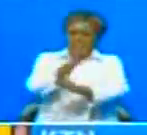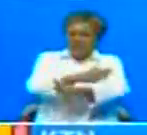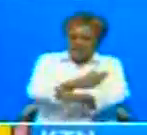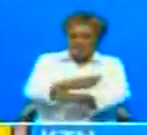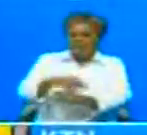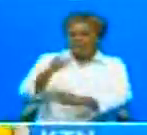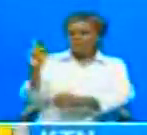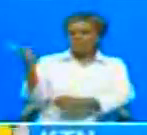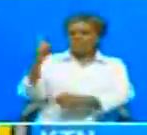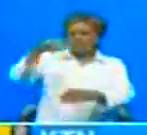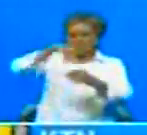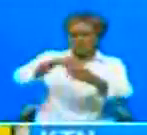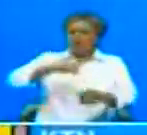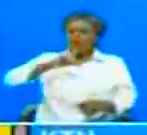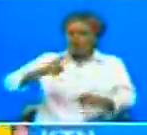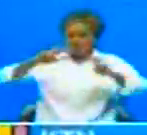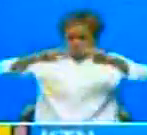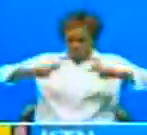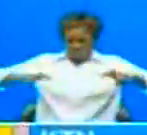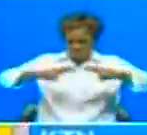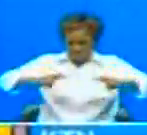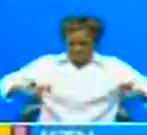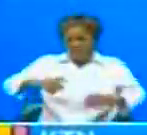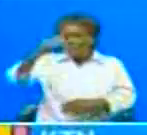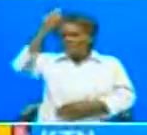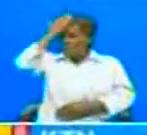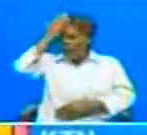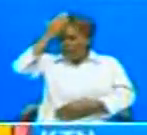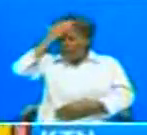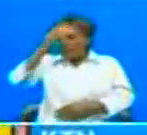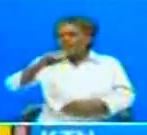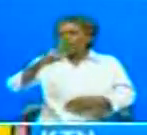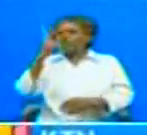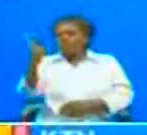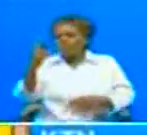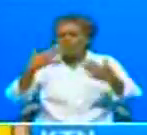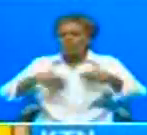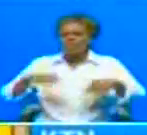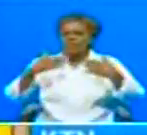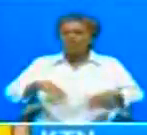ordered investigations into the chaos that rocked Narok on Monday, leading to the deaths of two people.